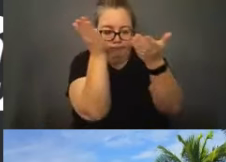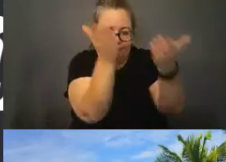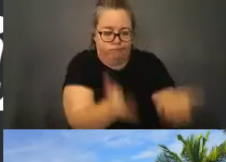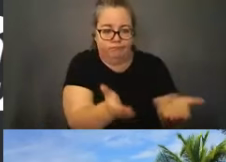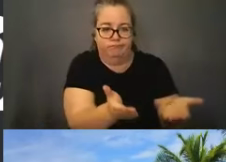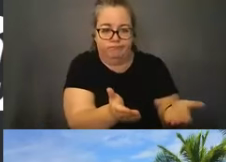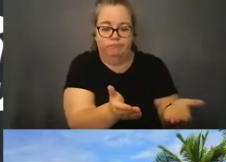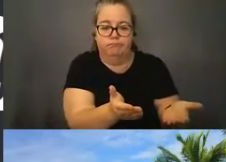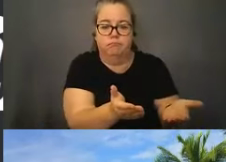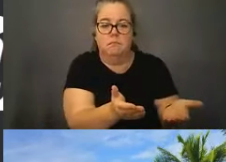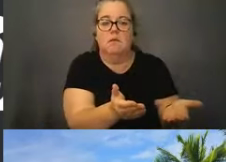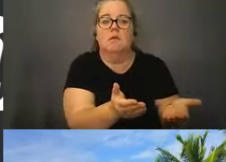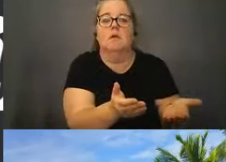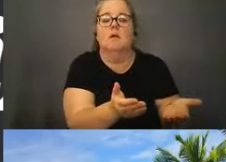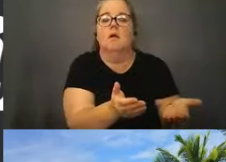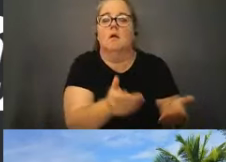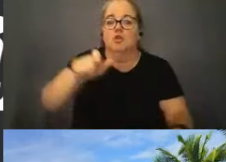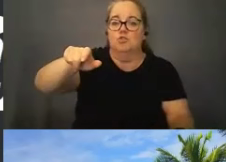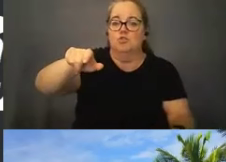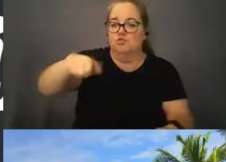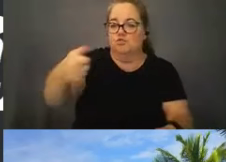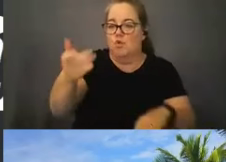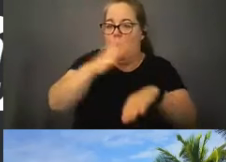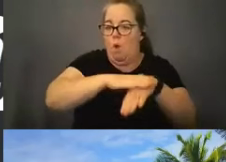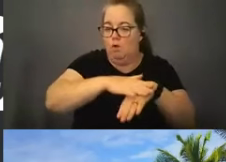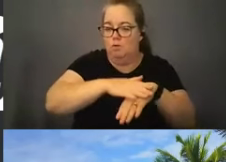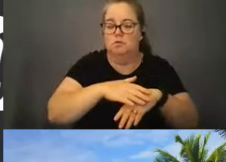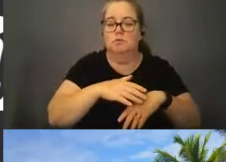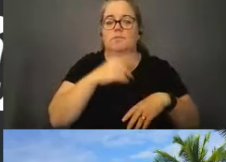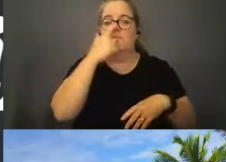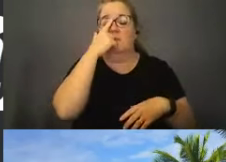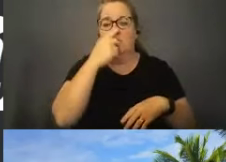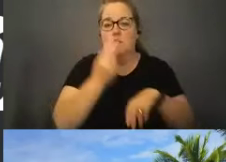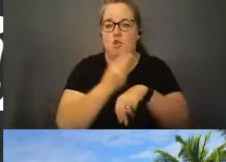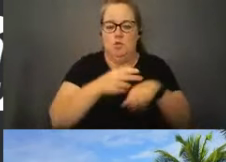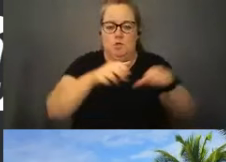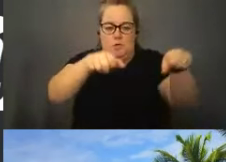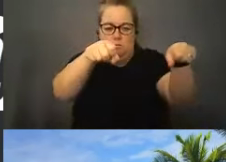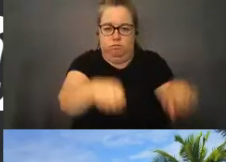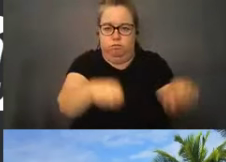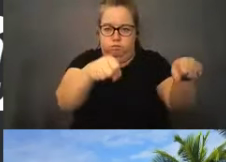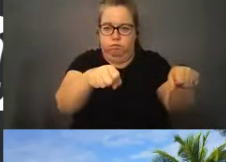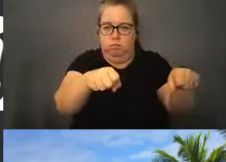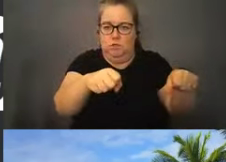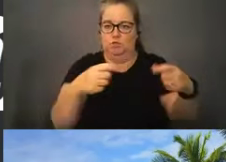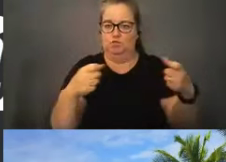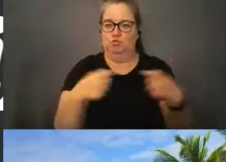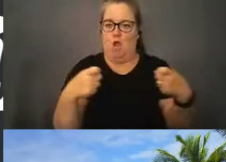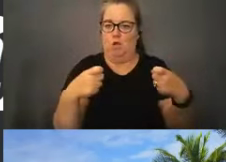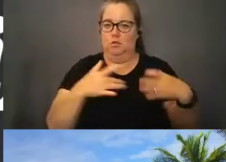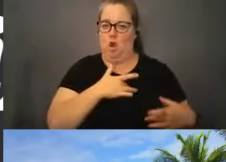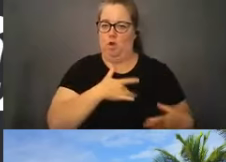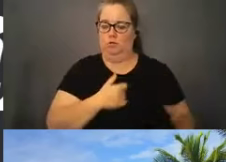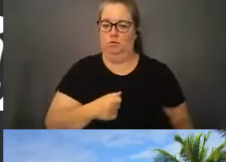us and turn it on and use the pads. So we will be covering those items today.